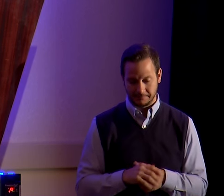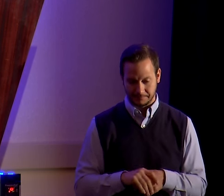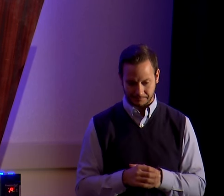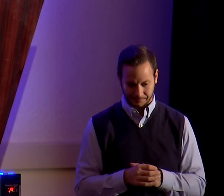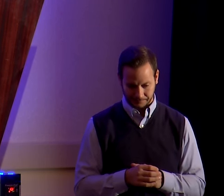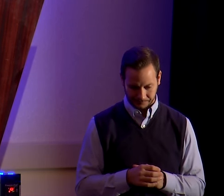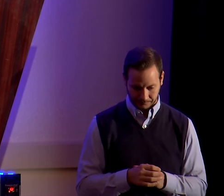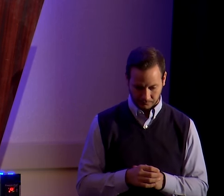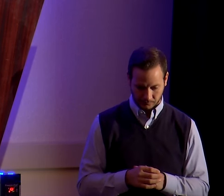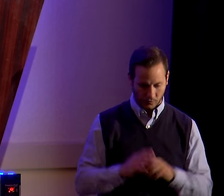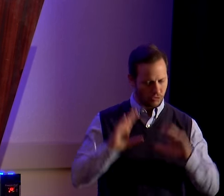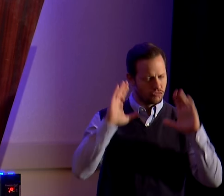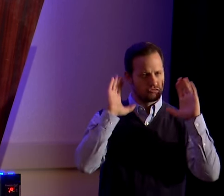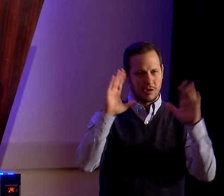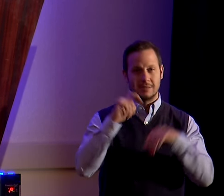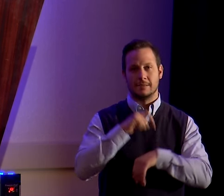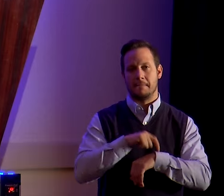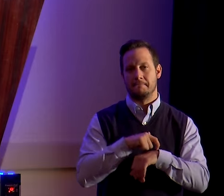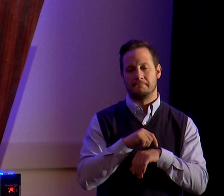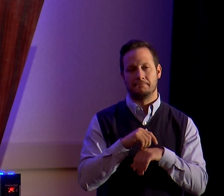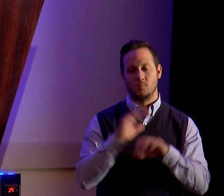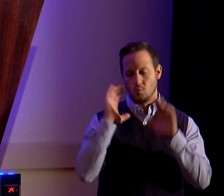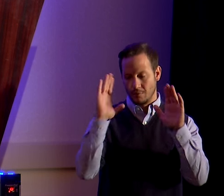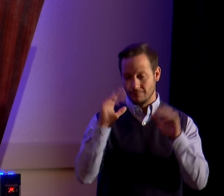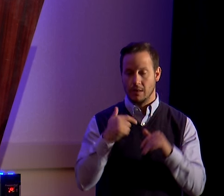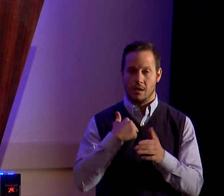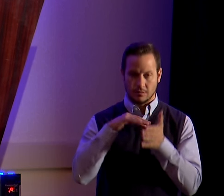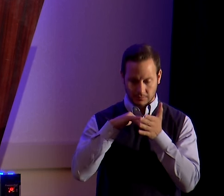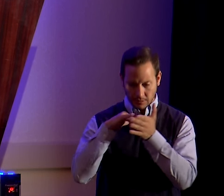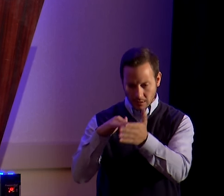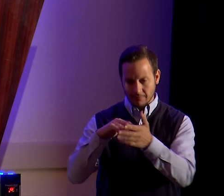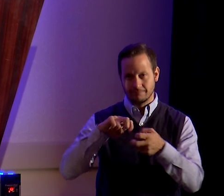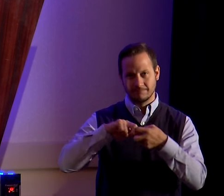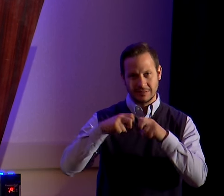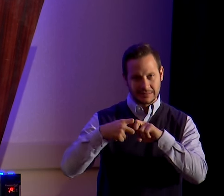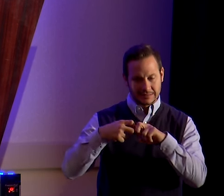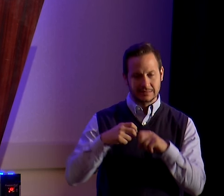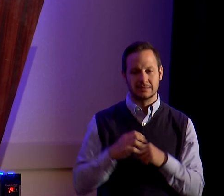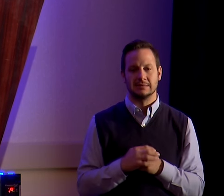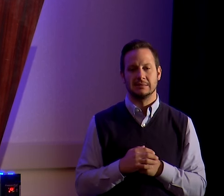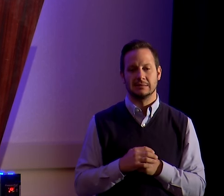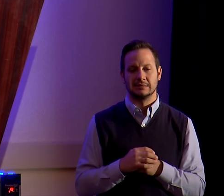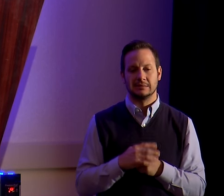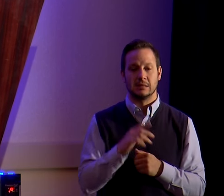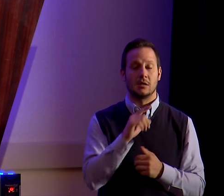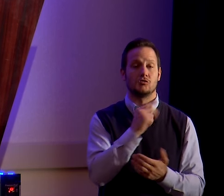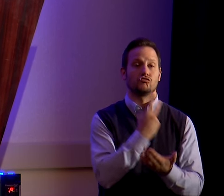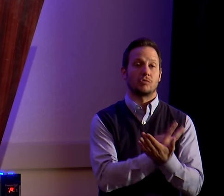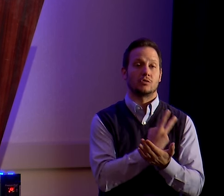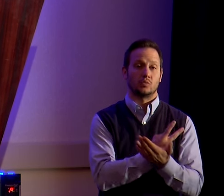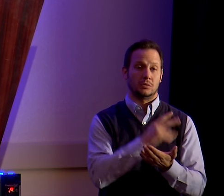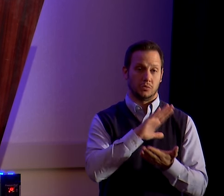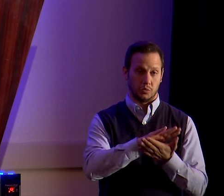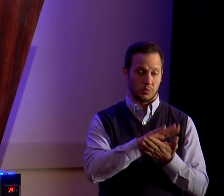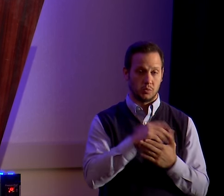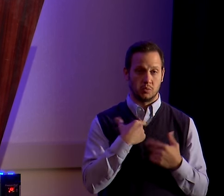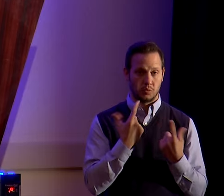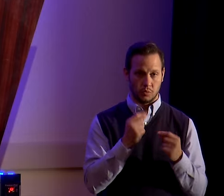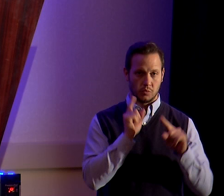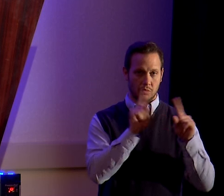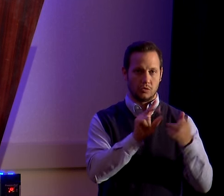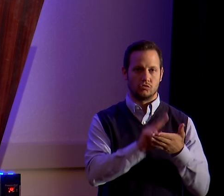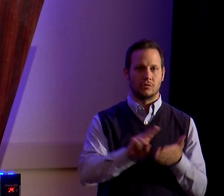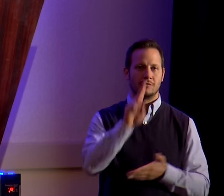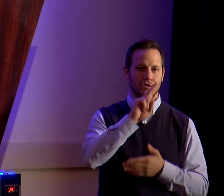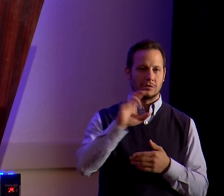Great time there. I studied physics, high energy physics, and for graduate school, I went to University